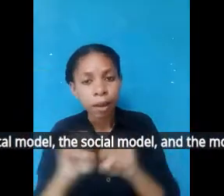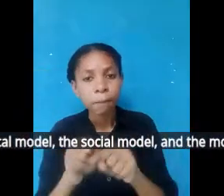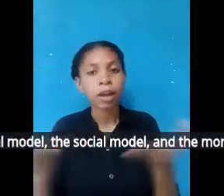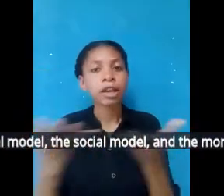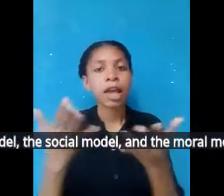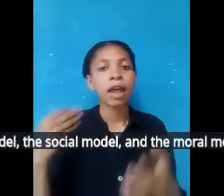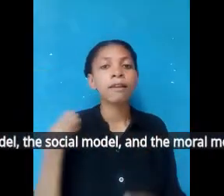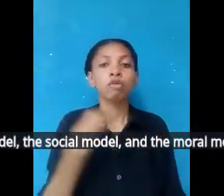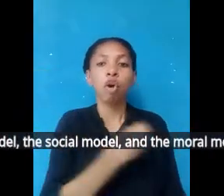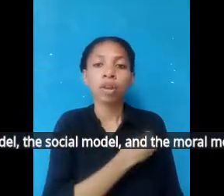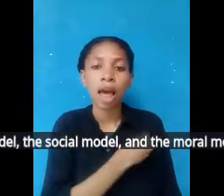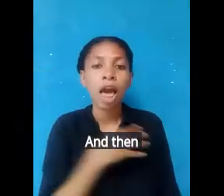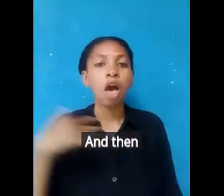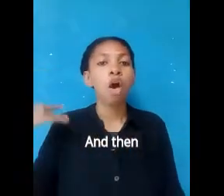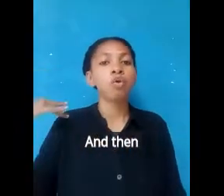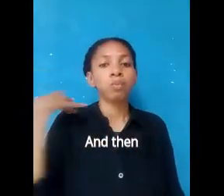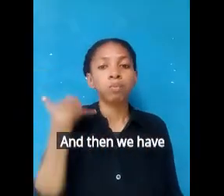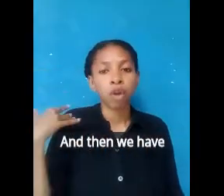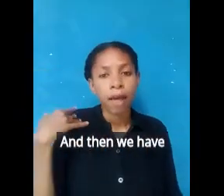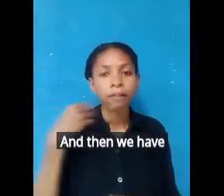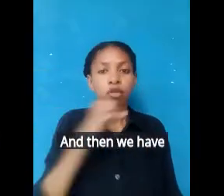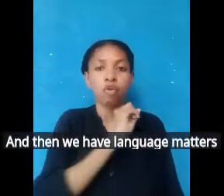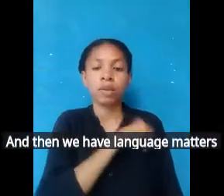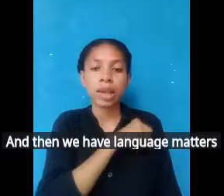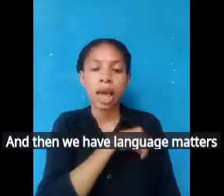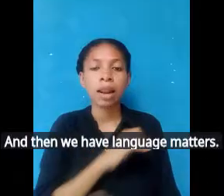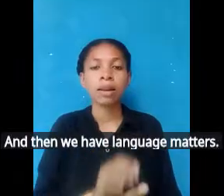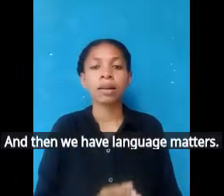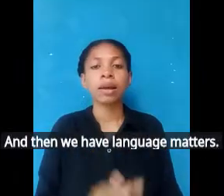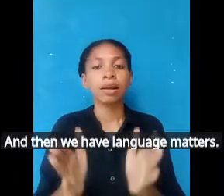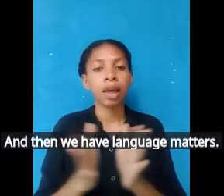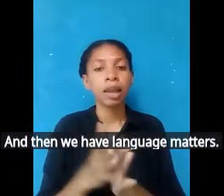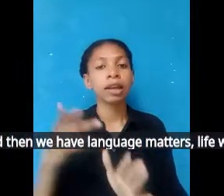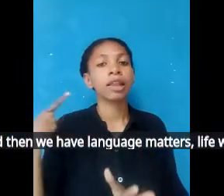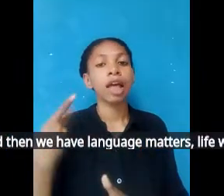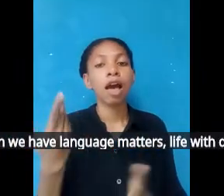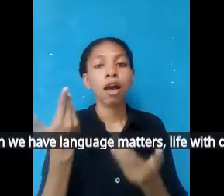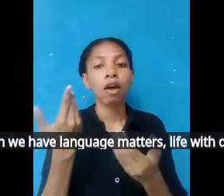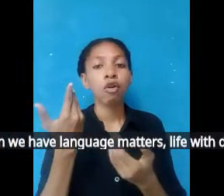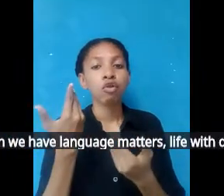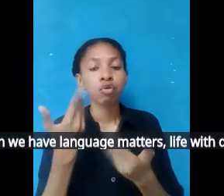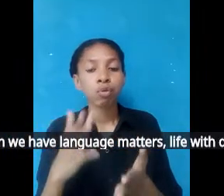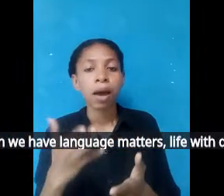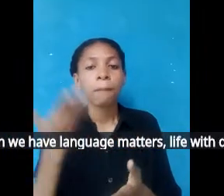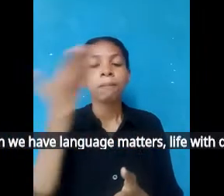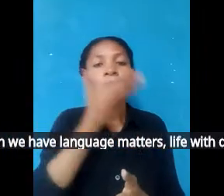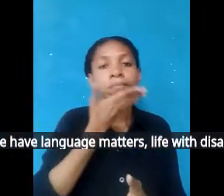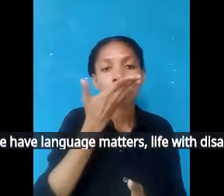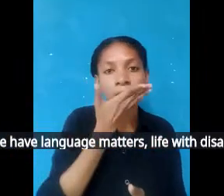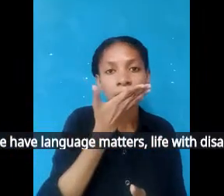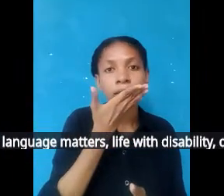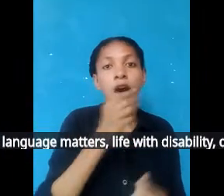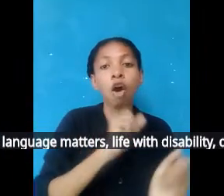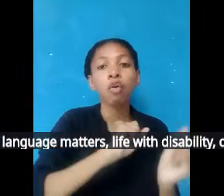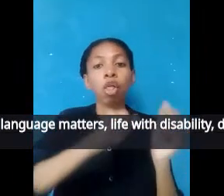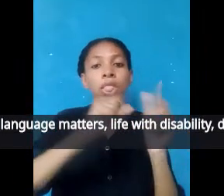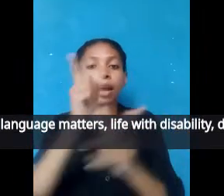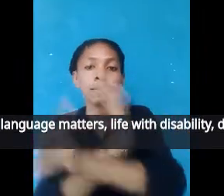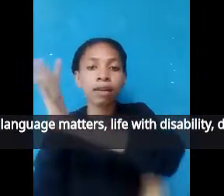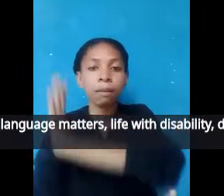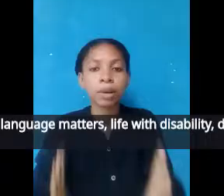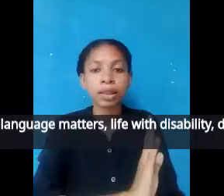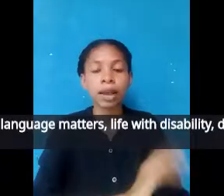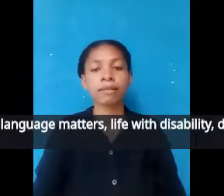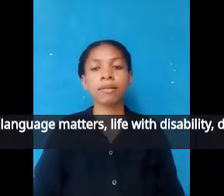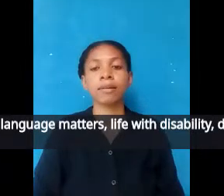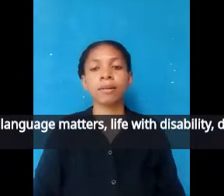disability. And then we have language matters, life with disability, the rights of person with disabilities.